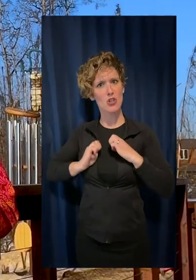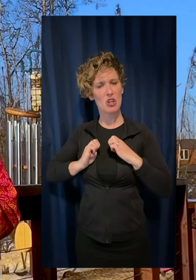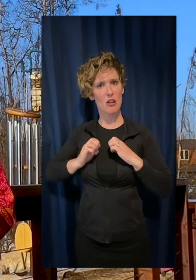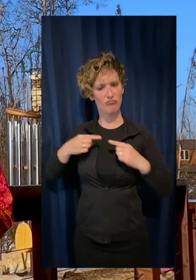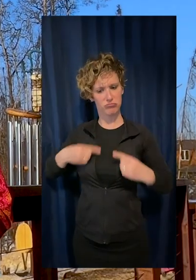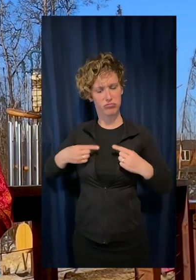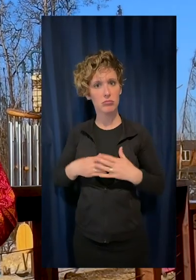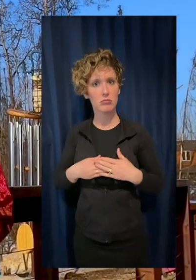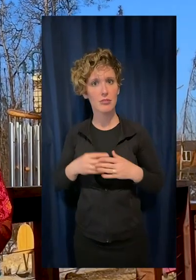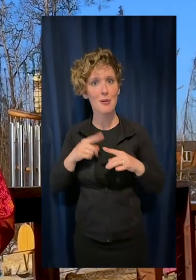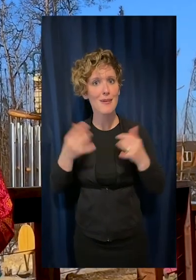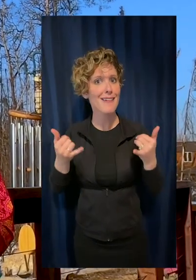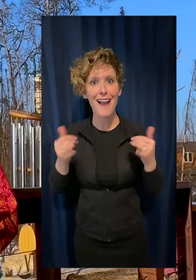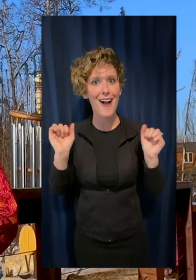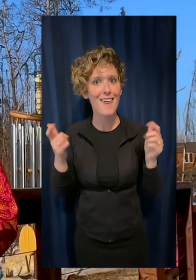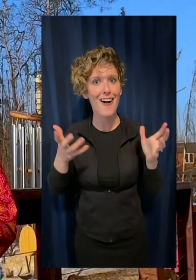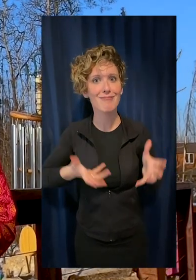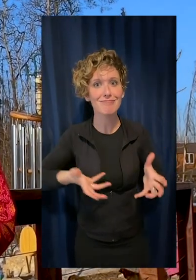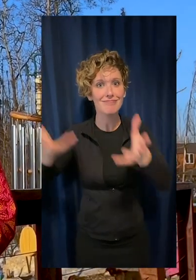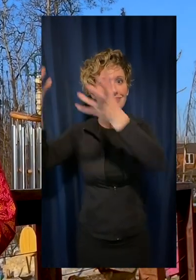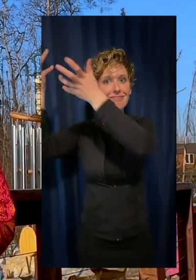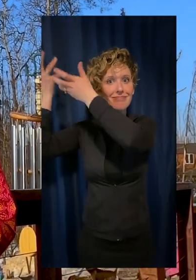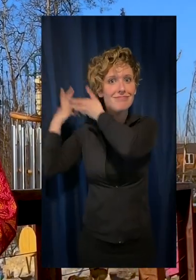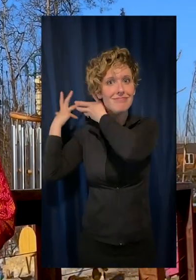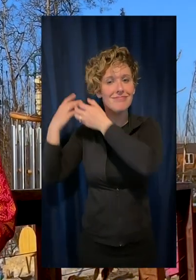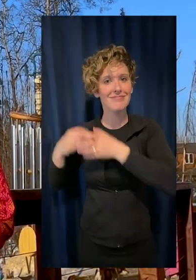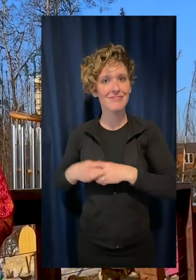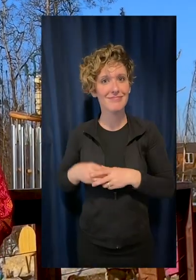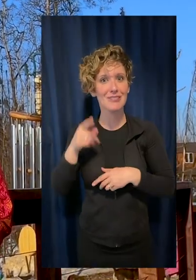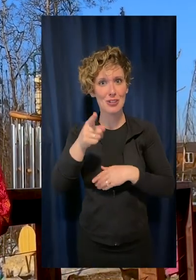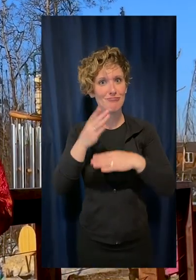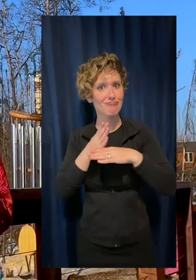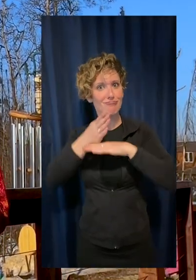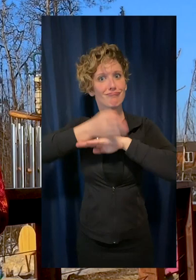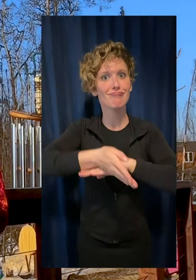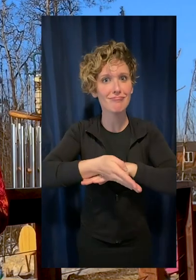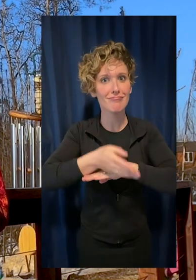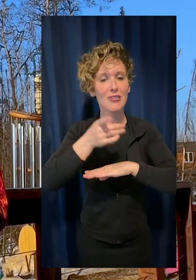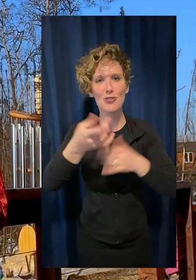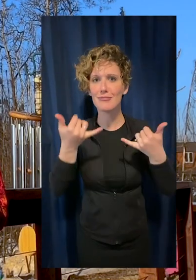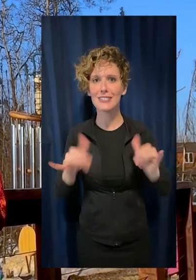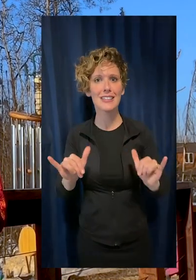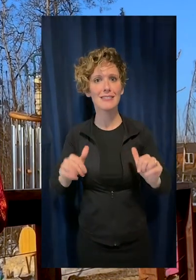are behind you now. They're all things that you have survived and overcome. Now,